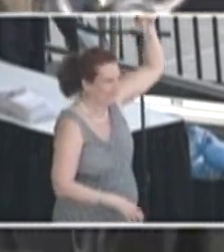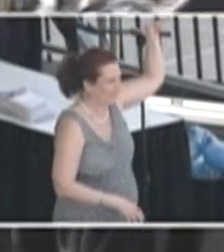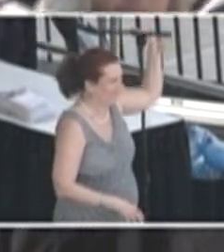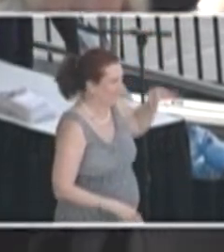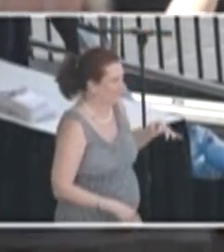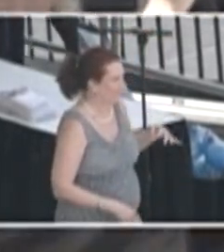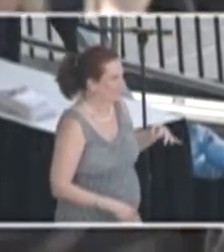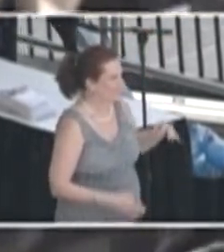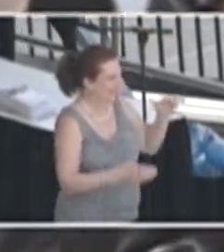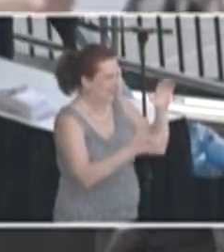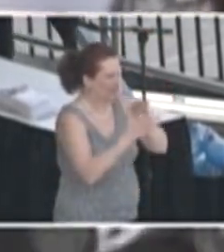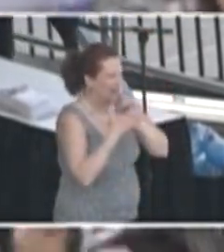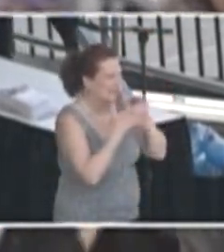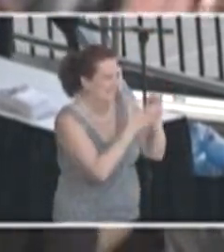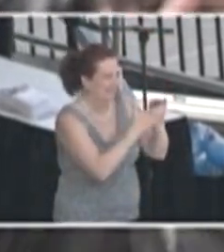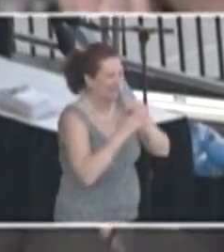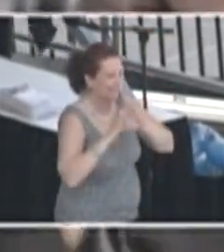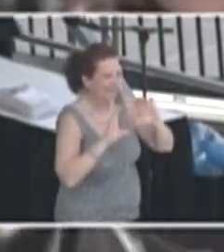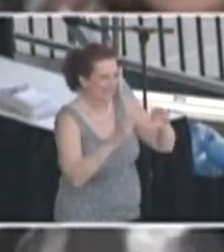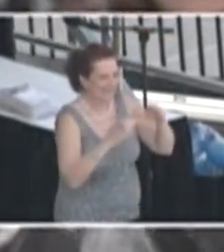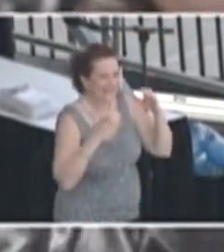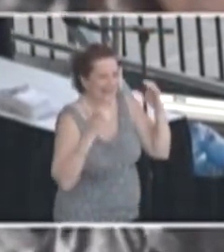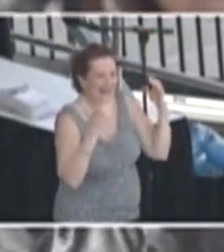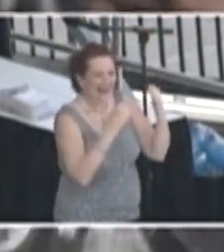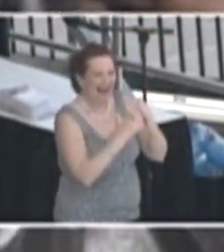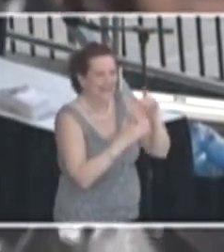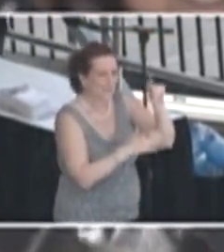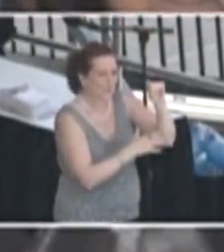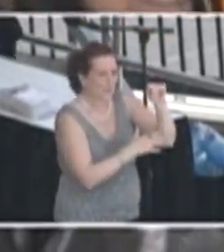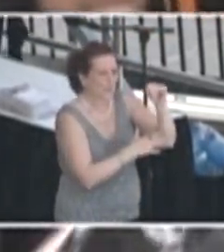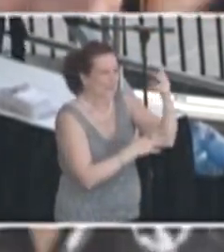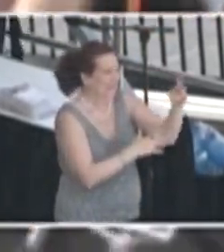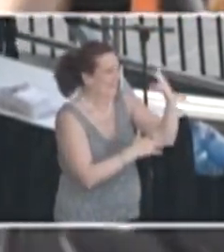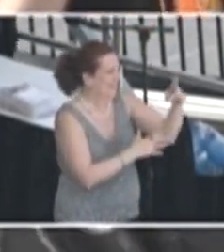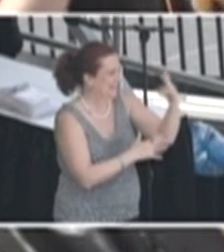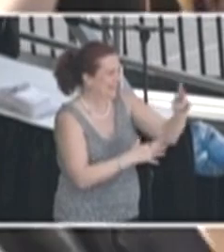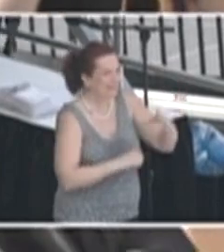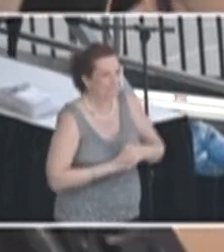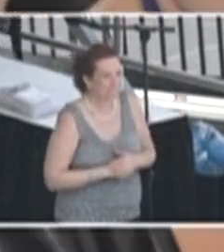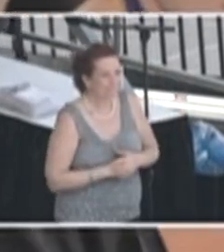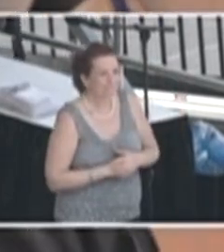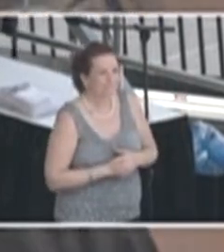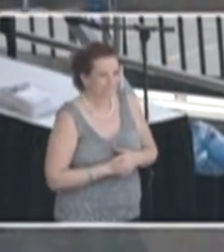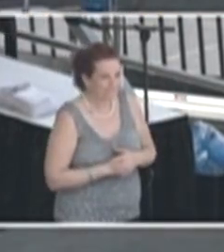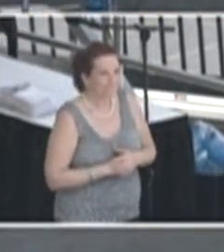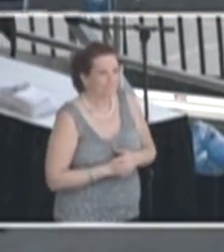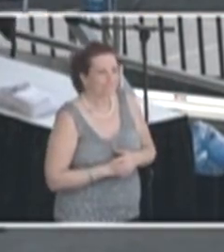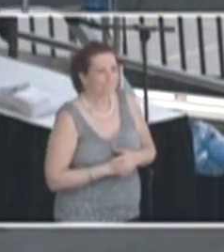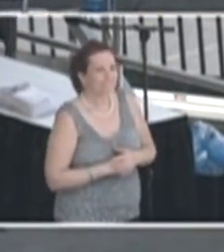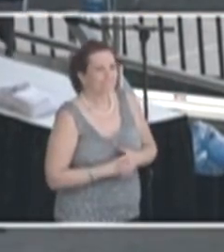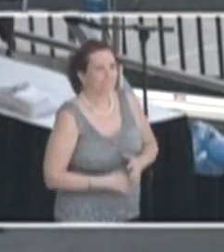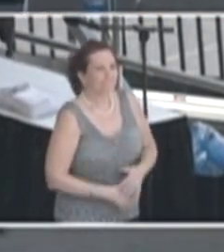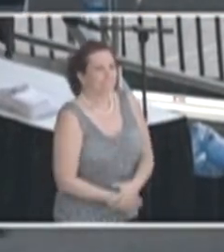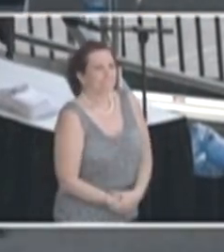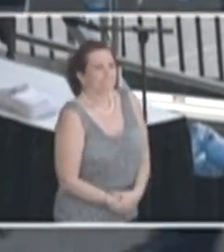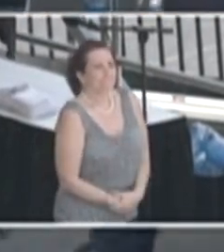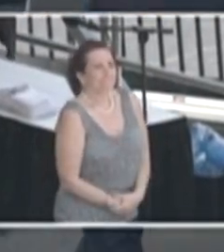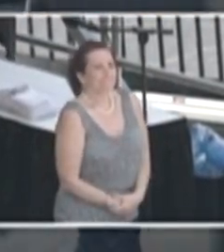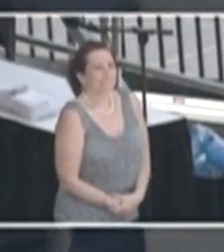Congratulations, class of 2017.